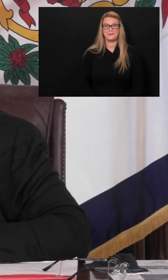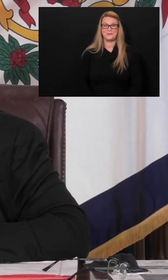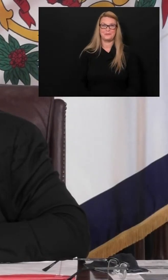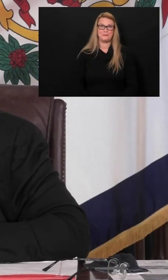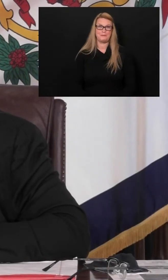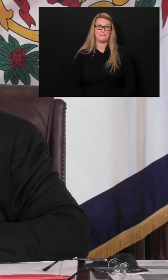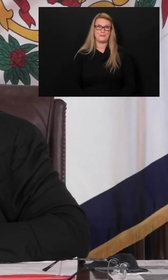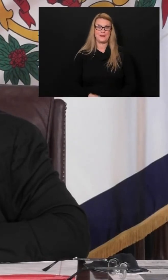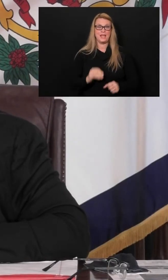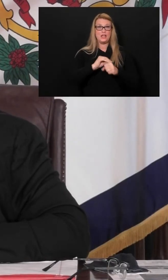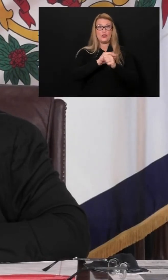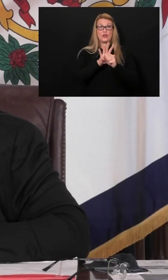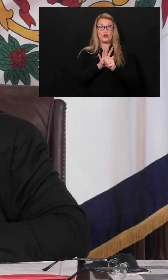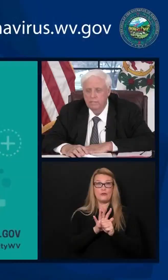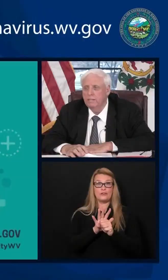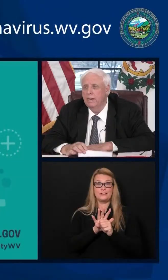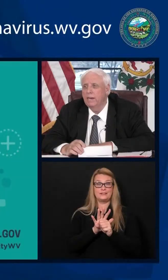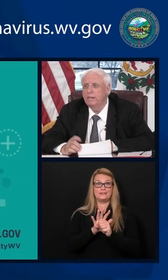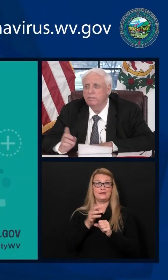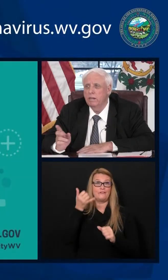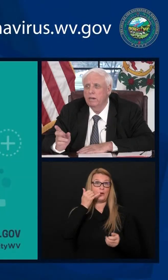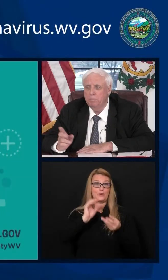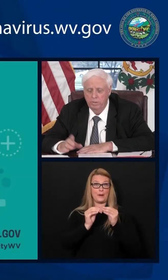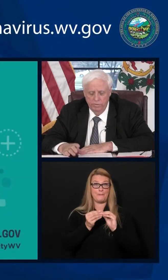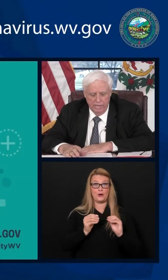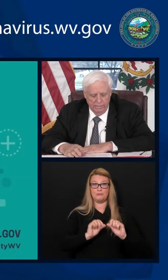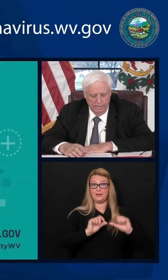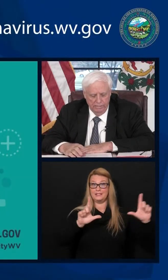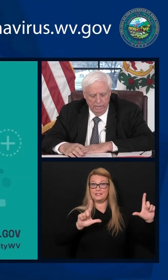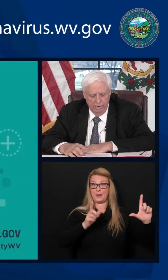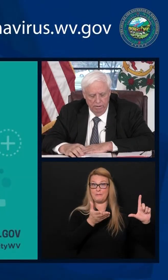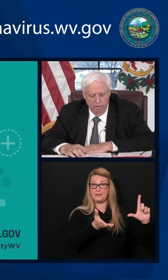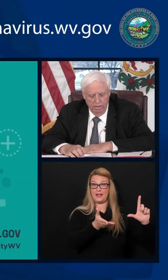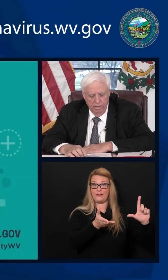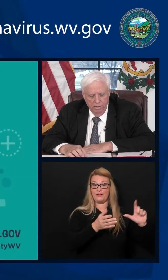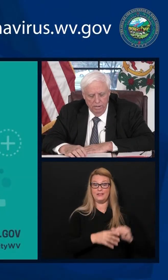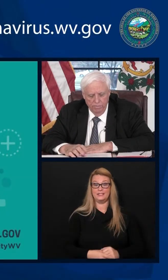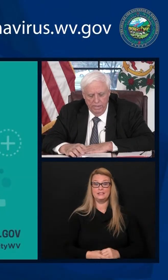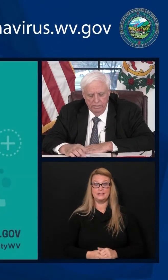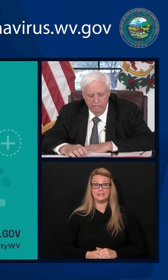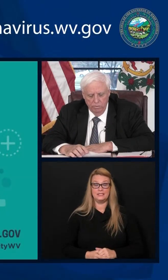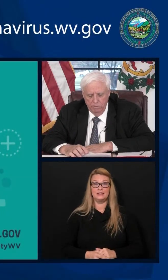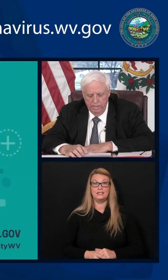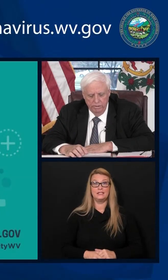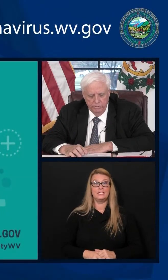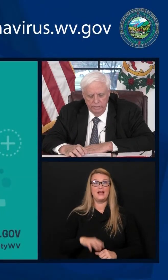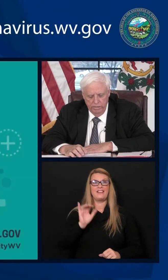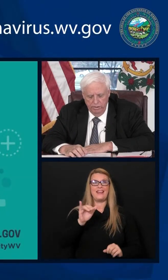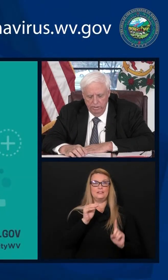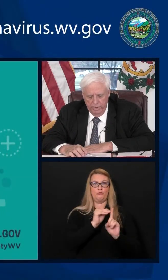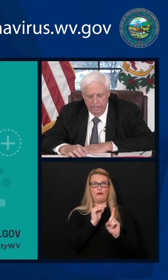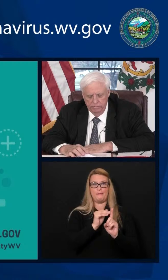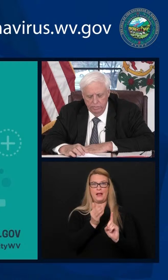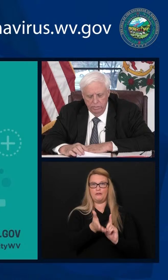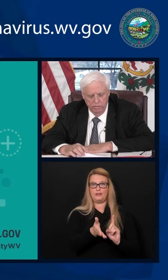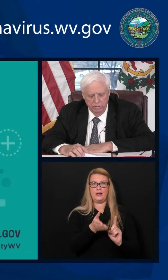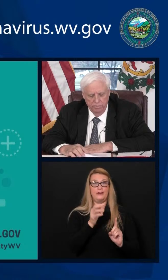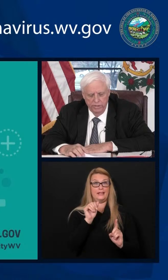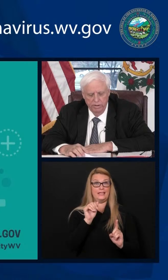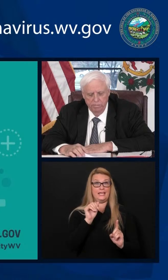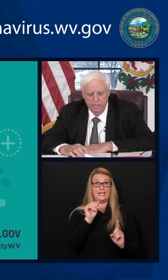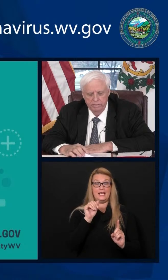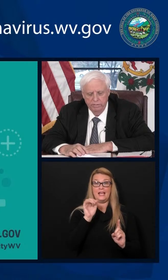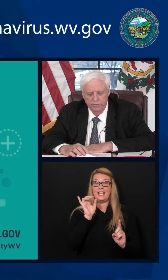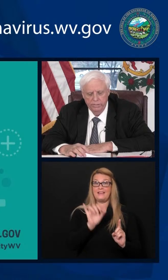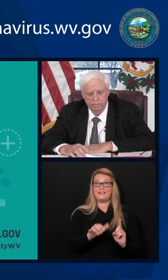The COVID hotline or vaccine line is up. You've got that there. Vaccine reminders, you absolutely the